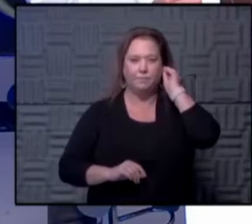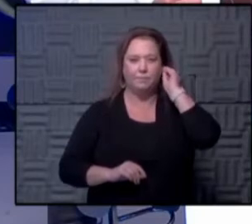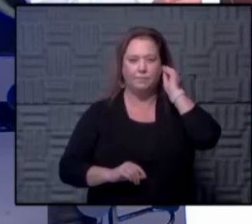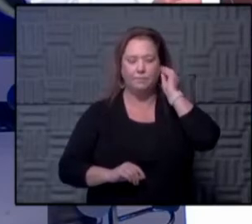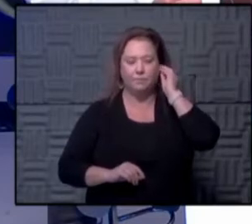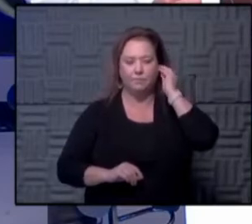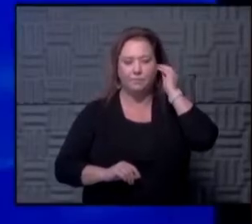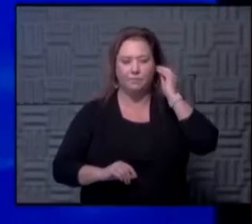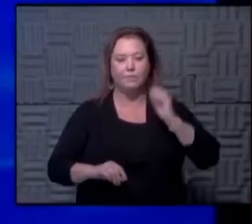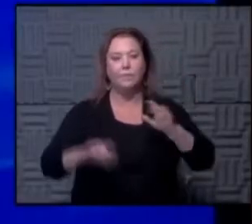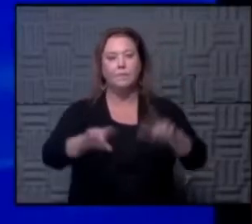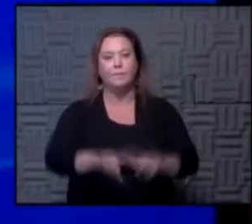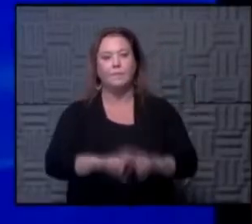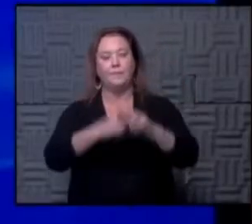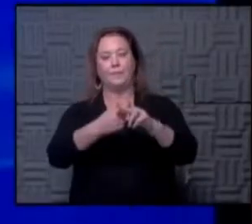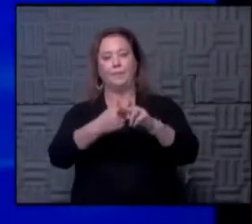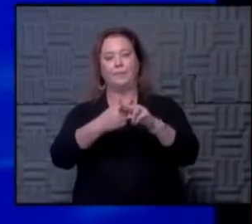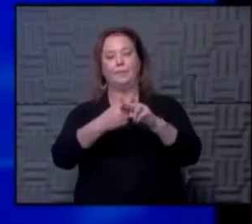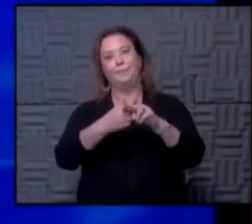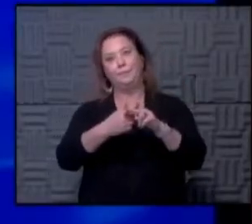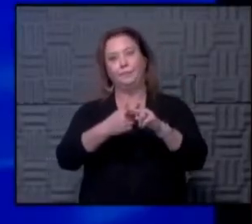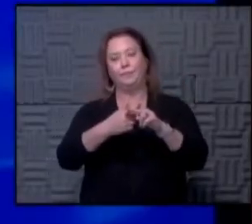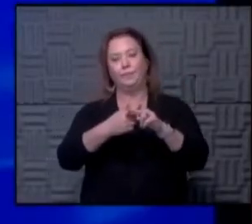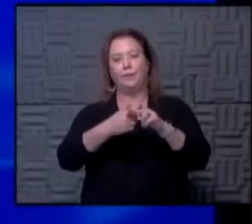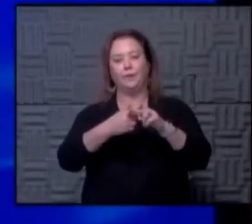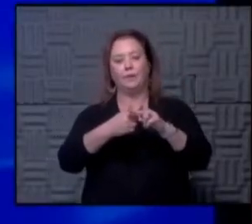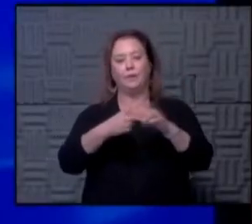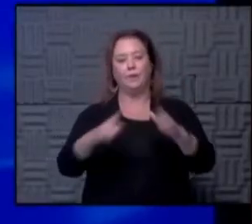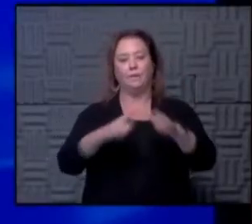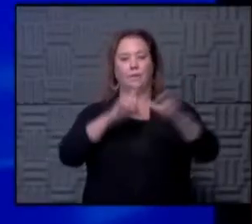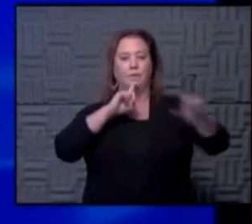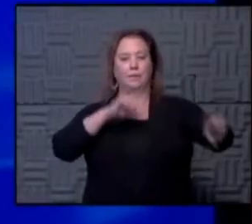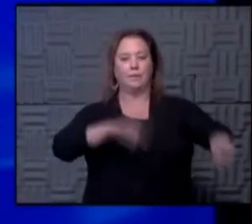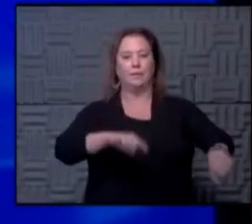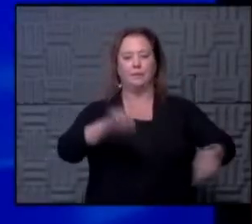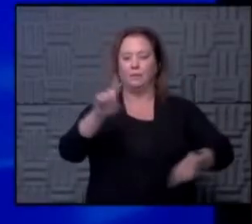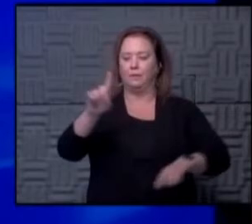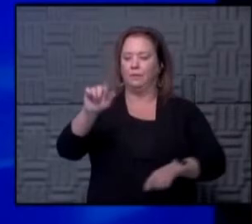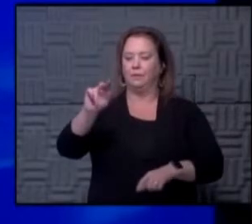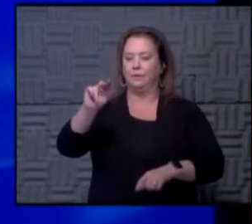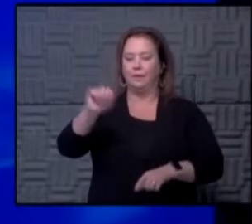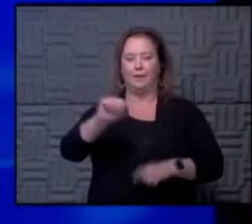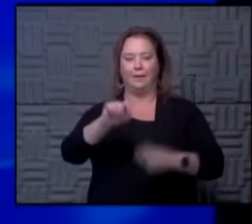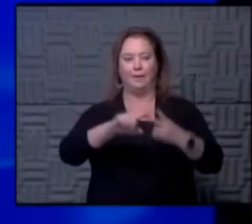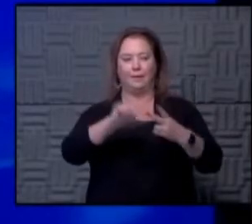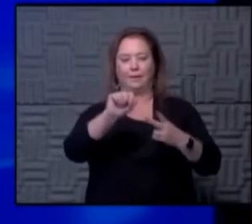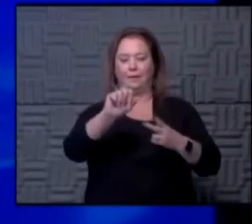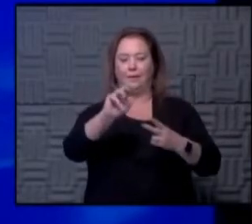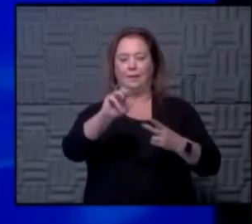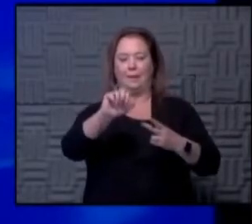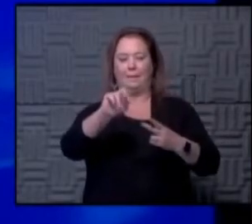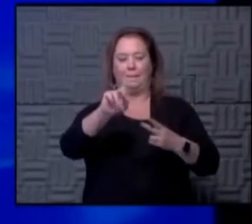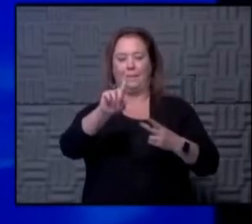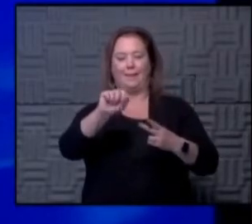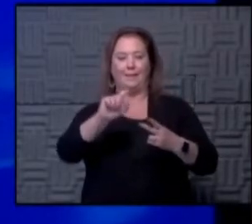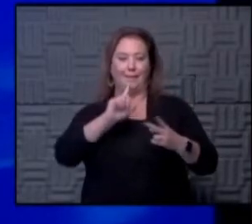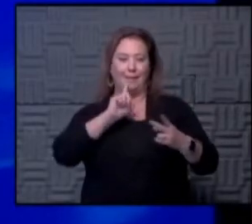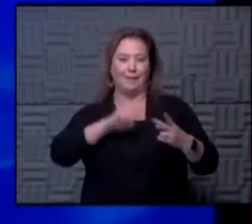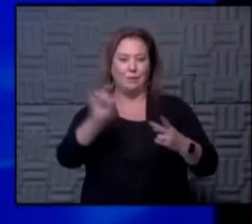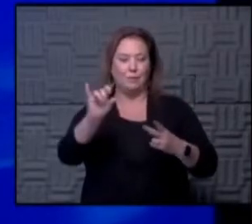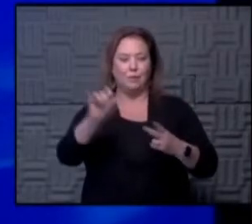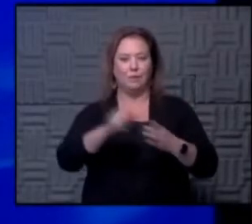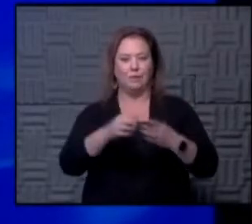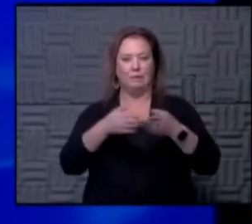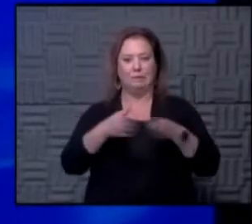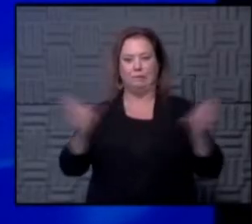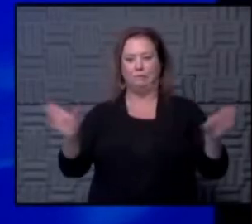Well, I'll start on maybe the first answer, and then I think Dana and Amanda would both weigh in. I think